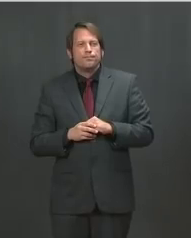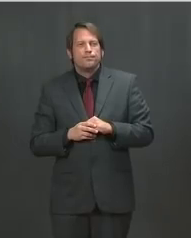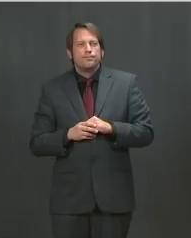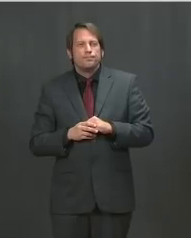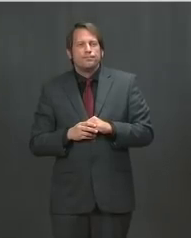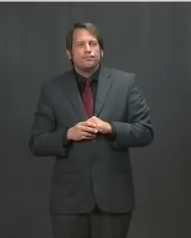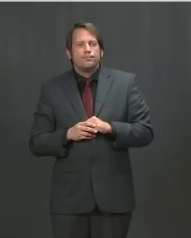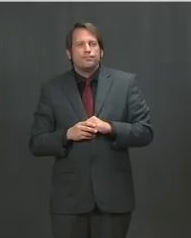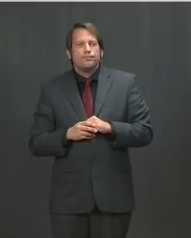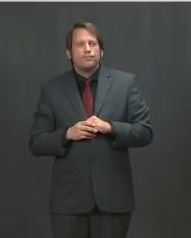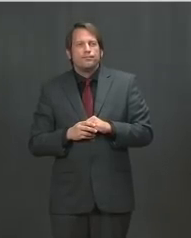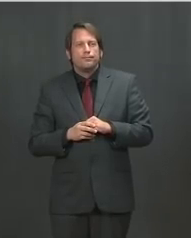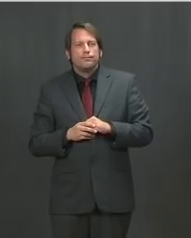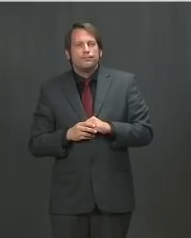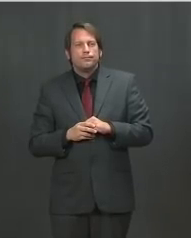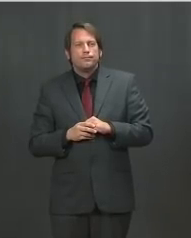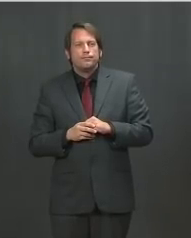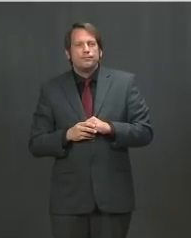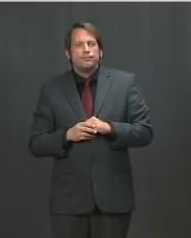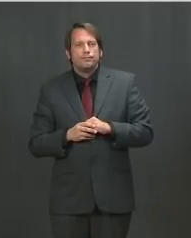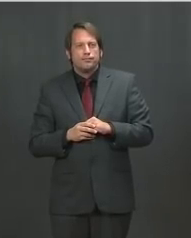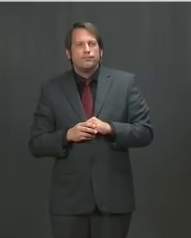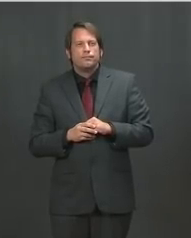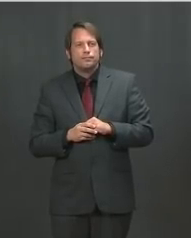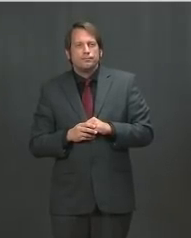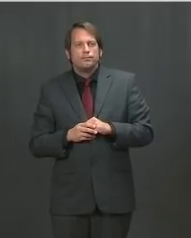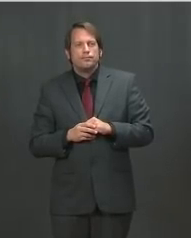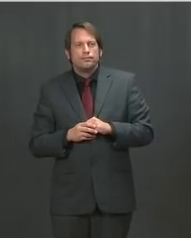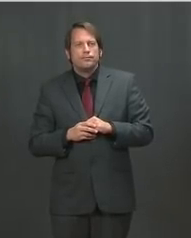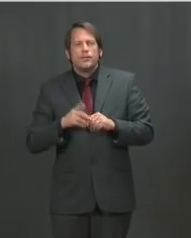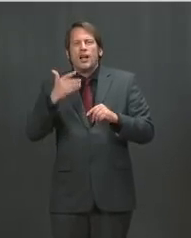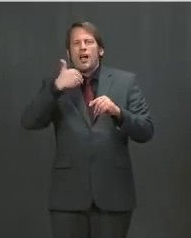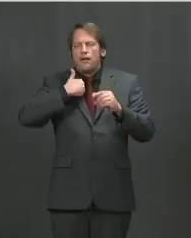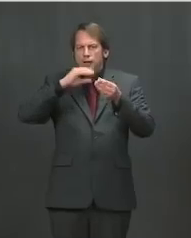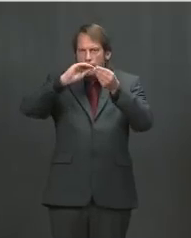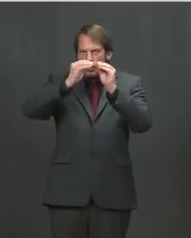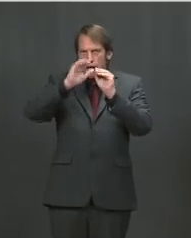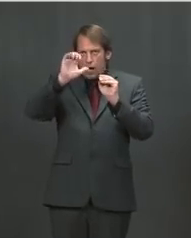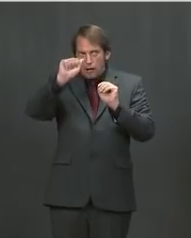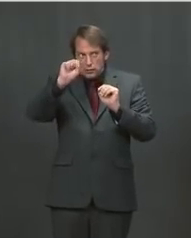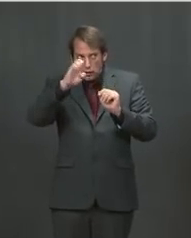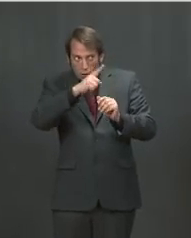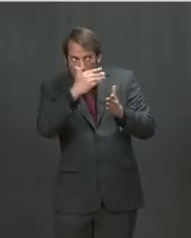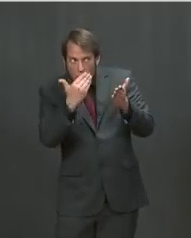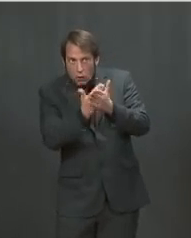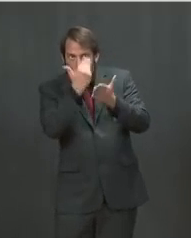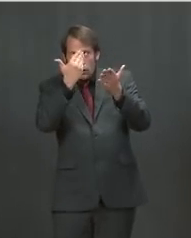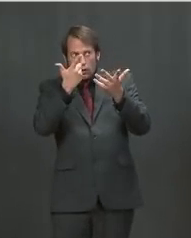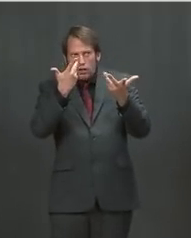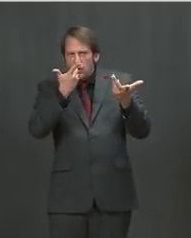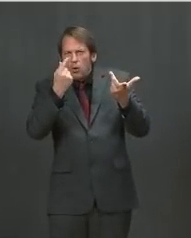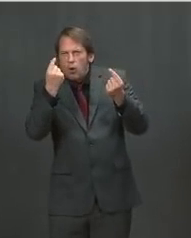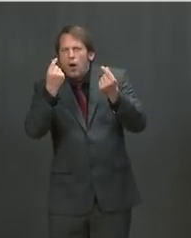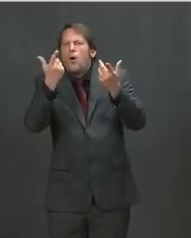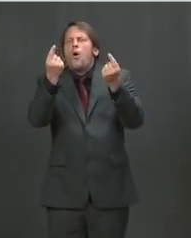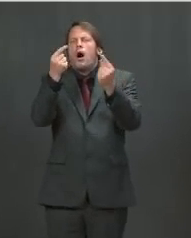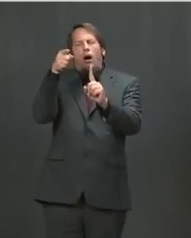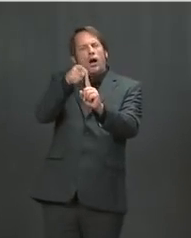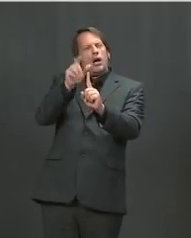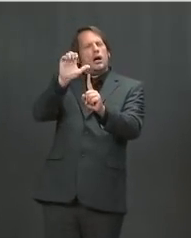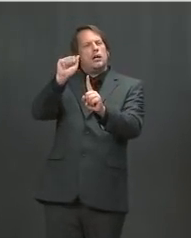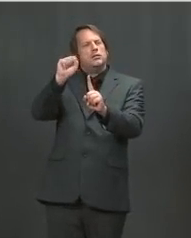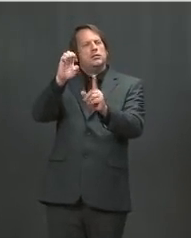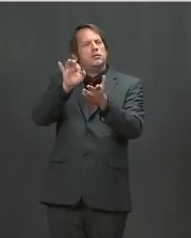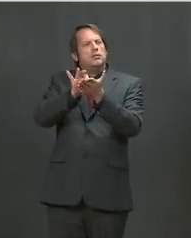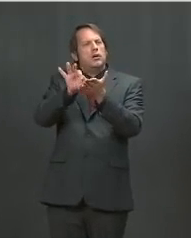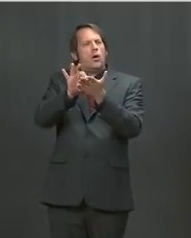don't we start with Dr. Walensky, and if you would like to add something, Dr. Fauci, you can add after that. Thank you for that question. You know, I